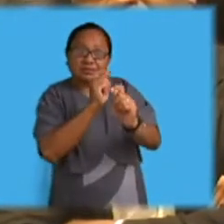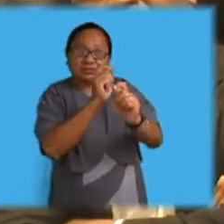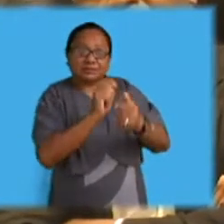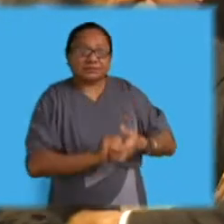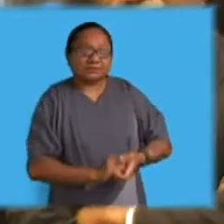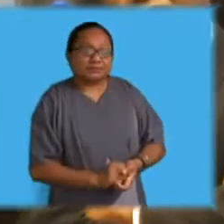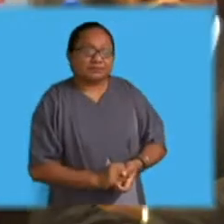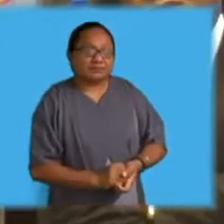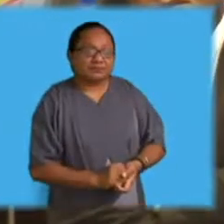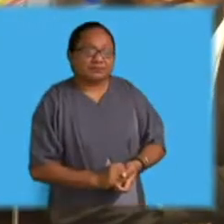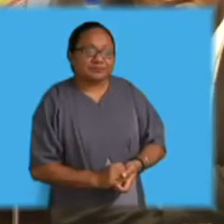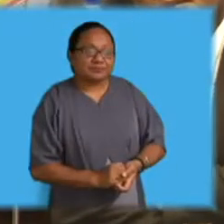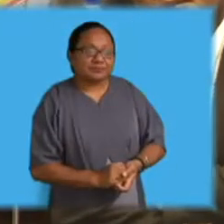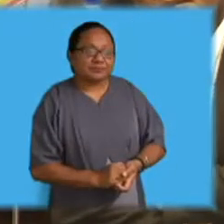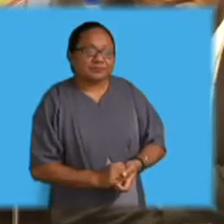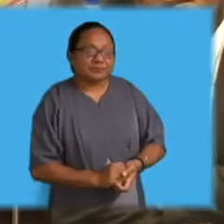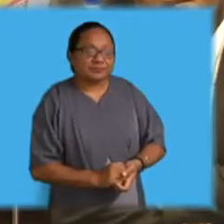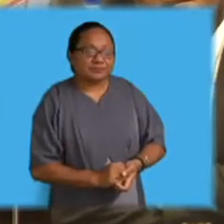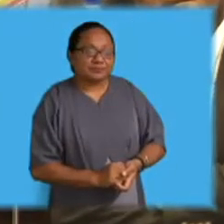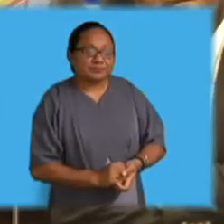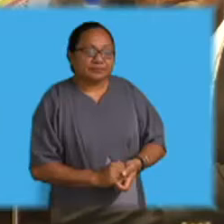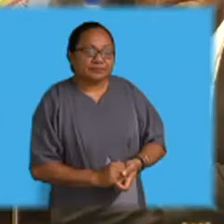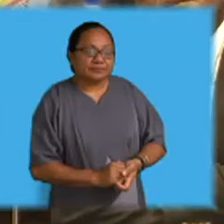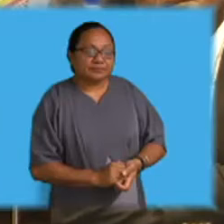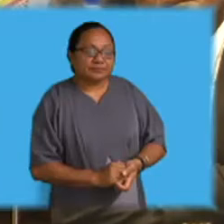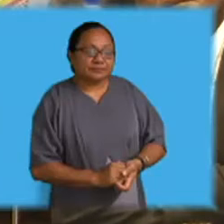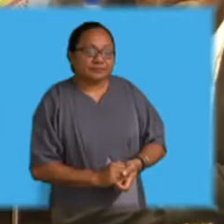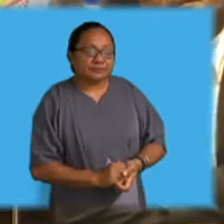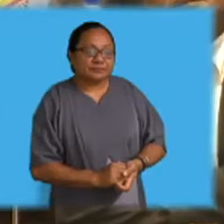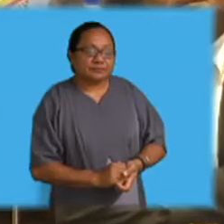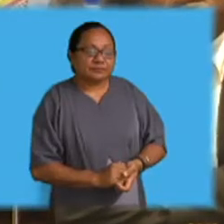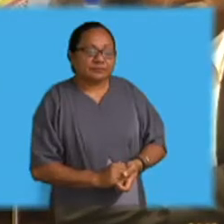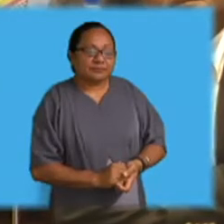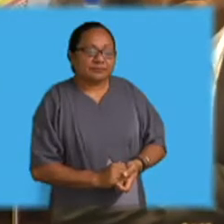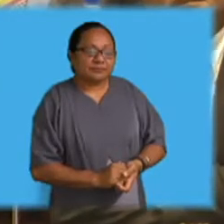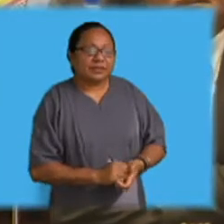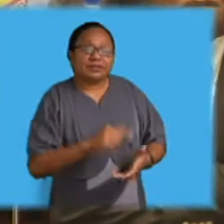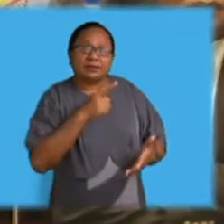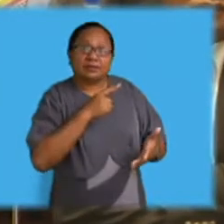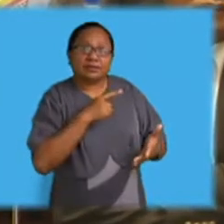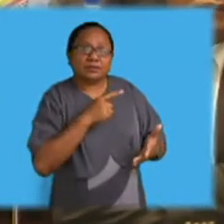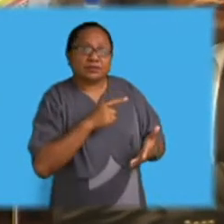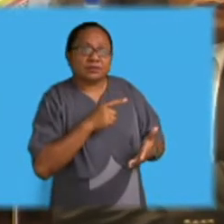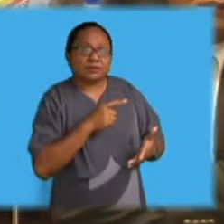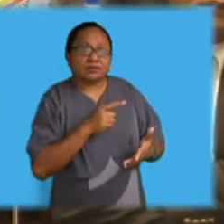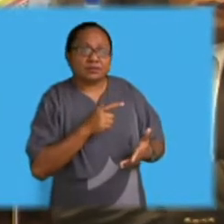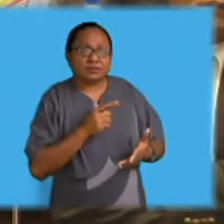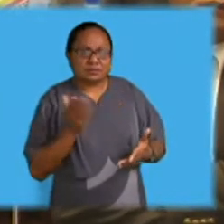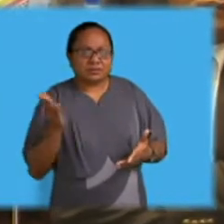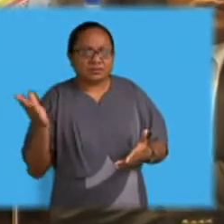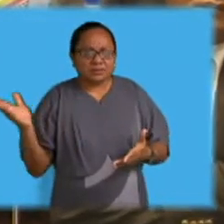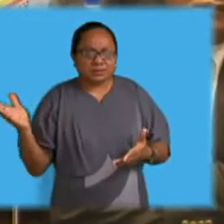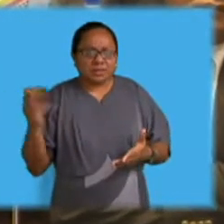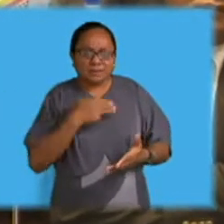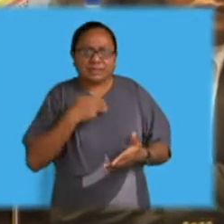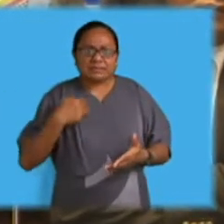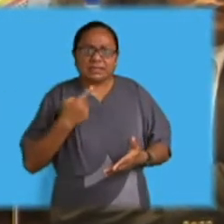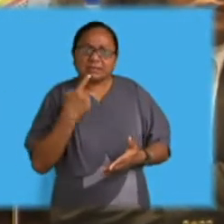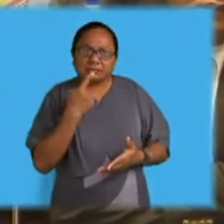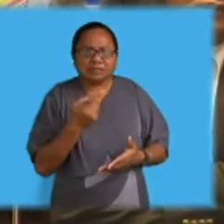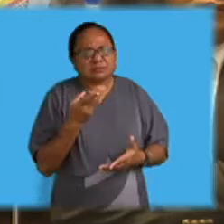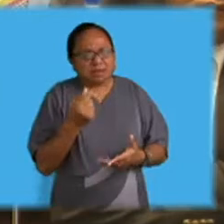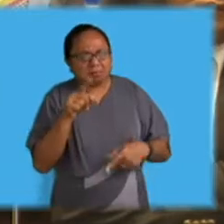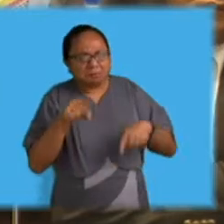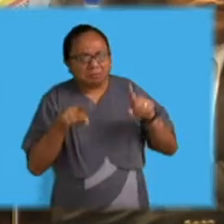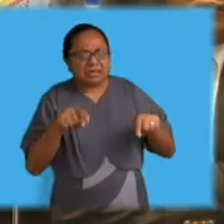can there be, because in his response, Madam Speaker, the Honourable Minister said that there were some